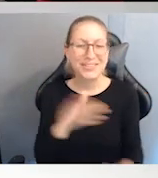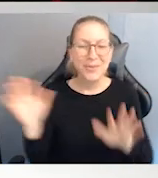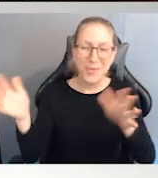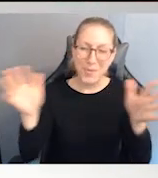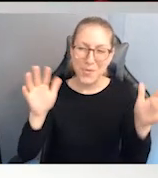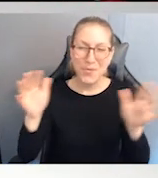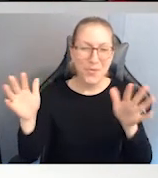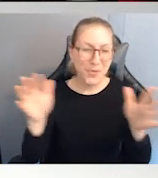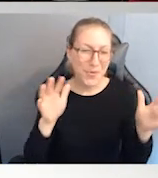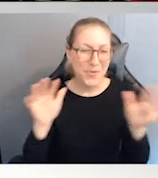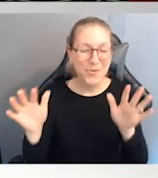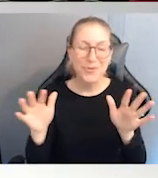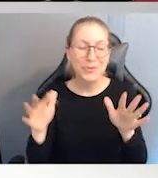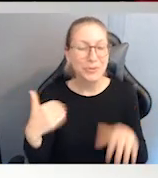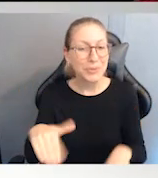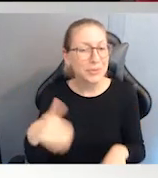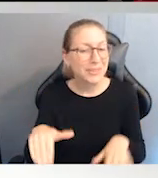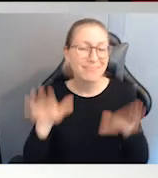Absolutely amazing.